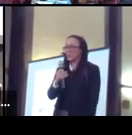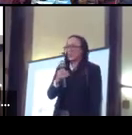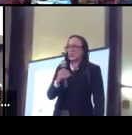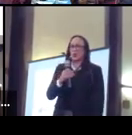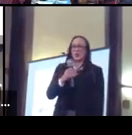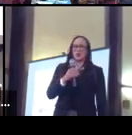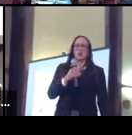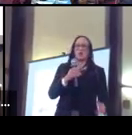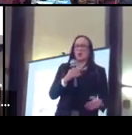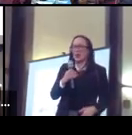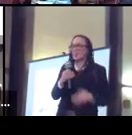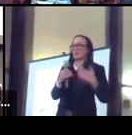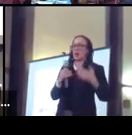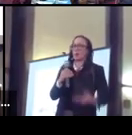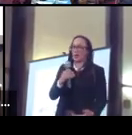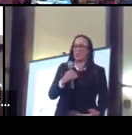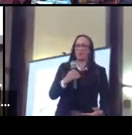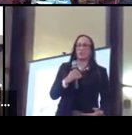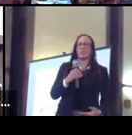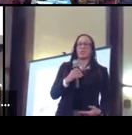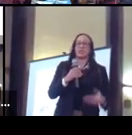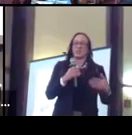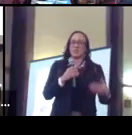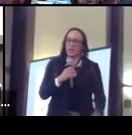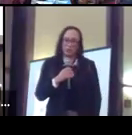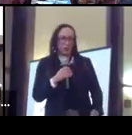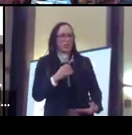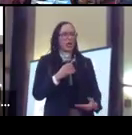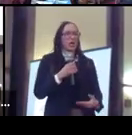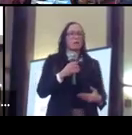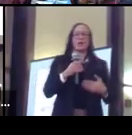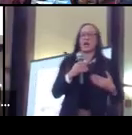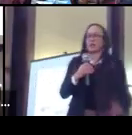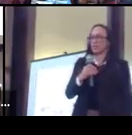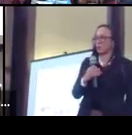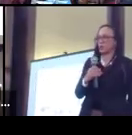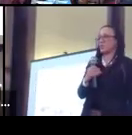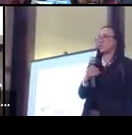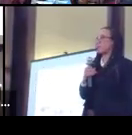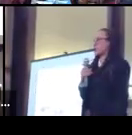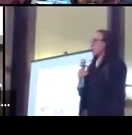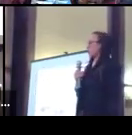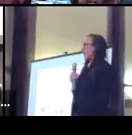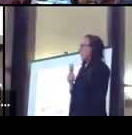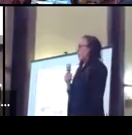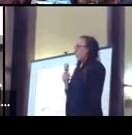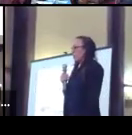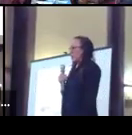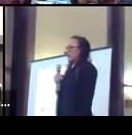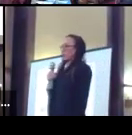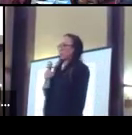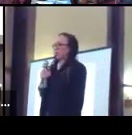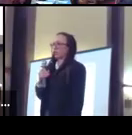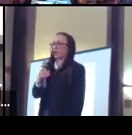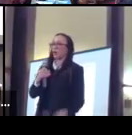a shelf. So to avoid some of that planning fatigue, this is not the first time that we have been looked at.